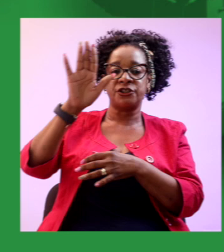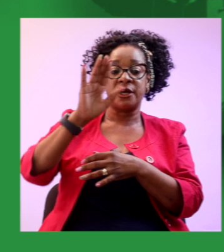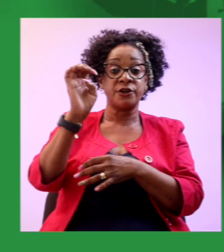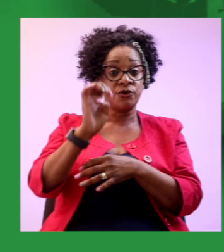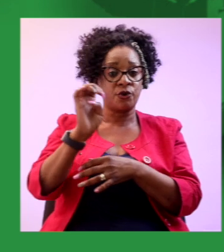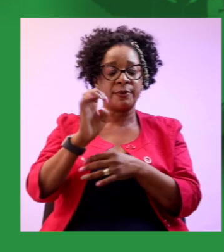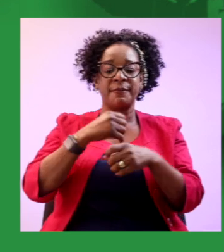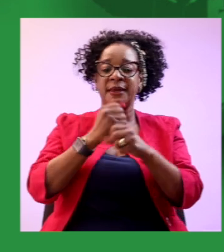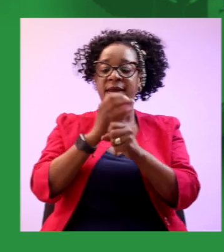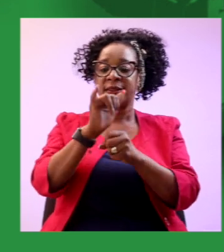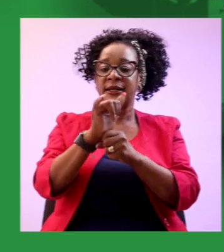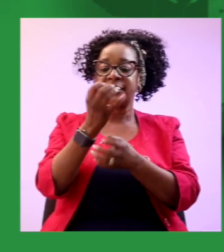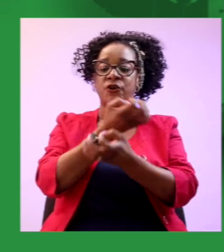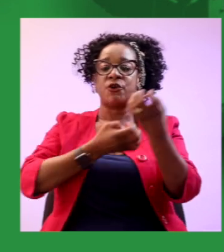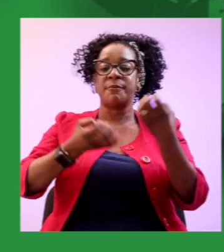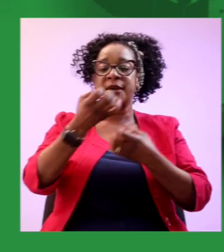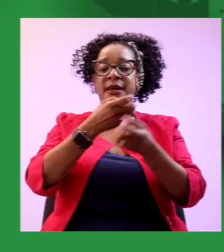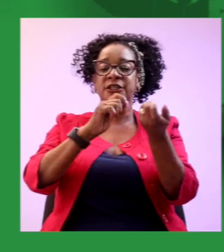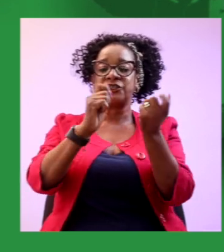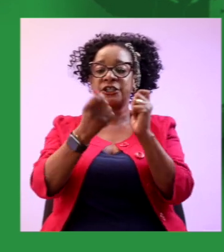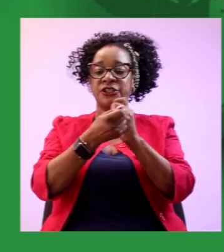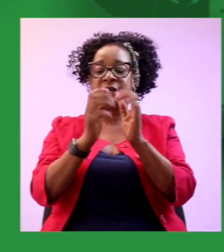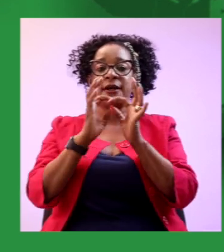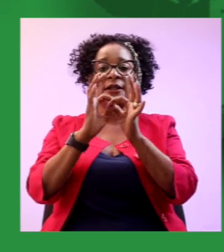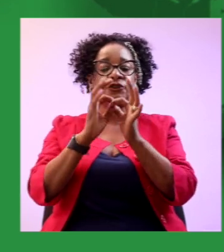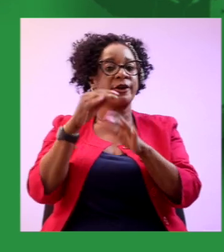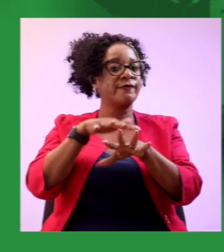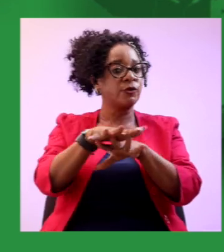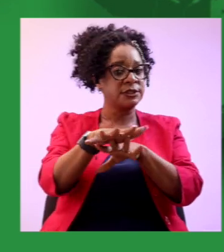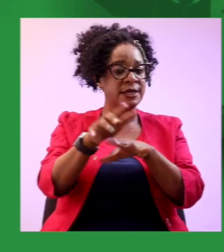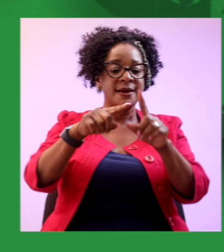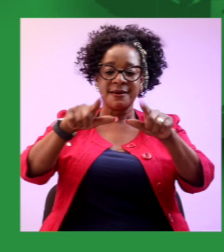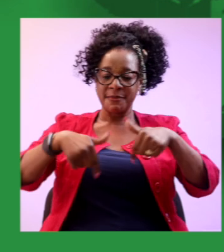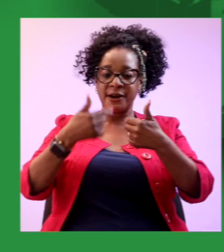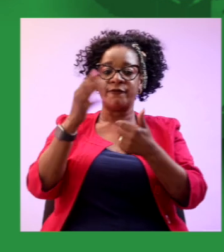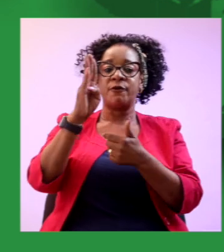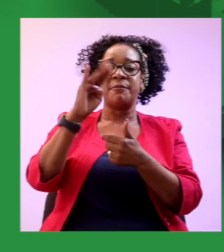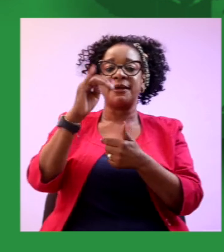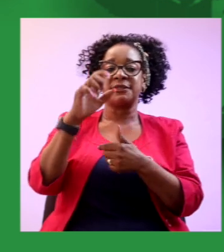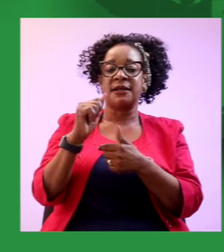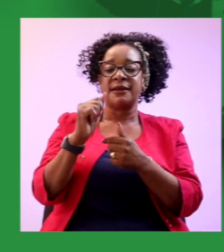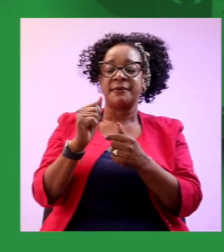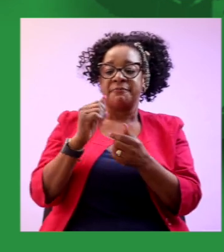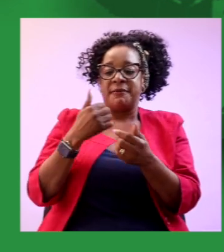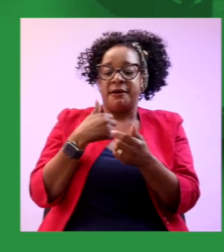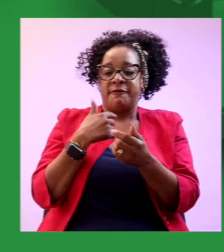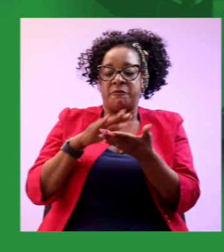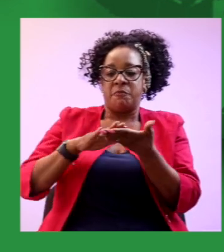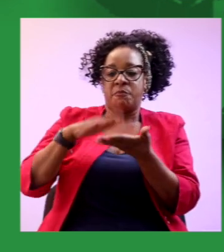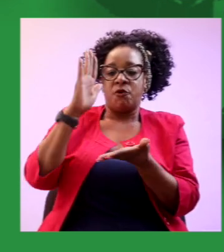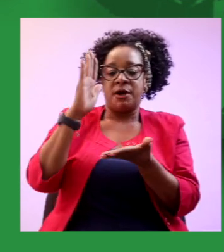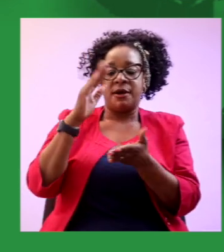Europe, making it a hub of economic exchange and cultural influence. The demand for Bixa only increased,